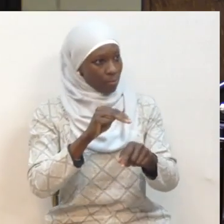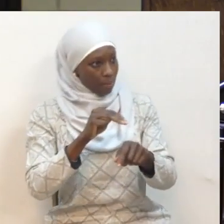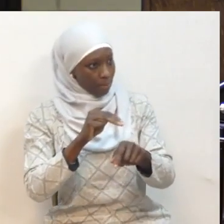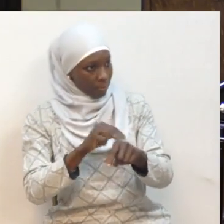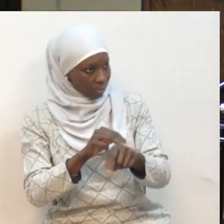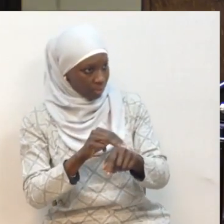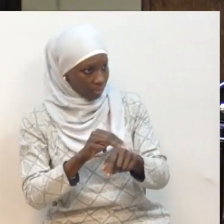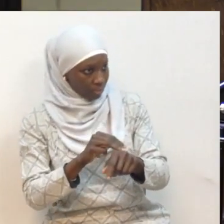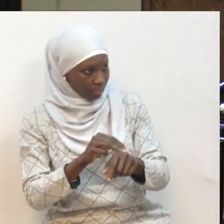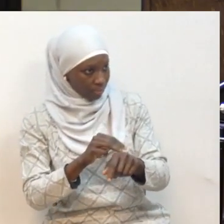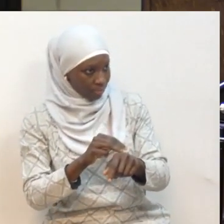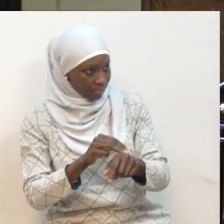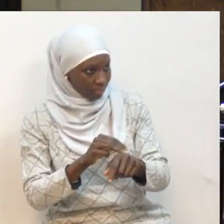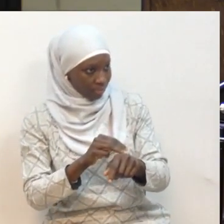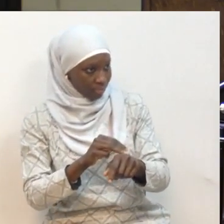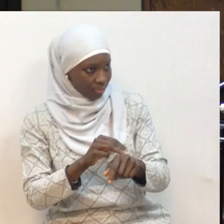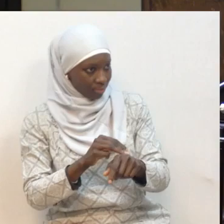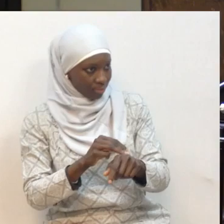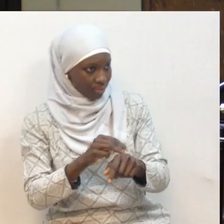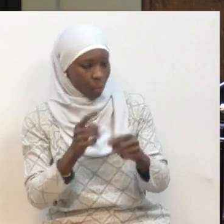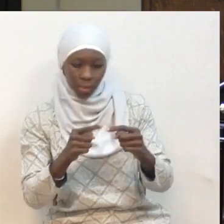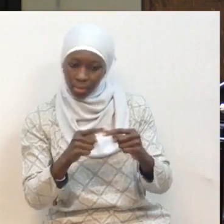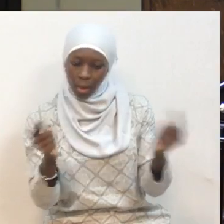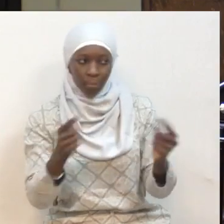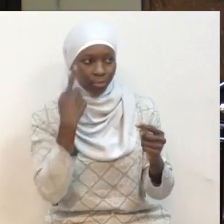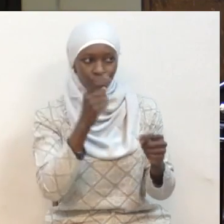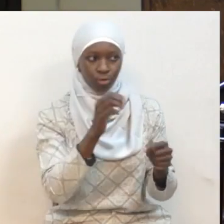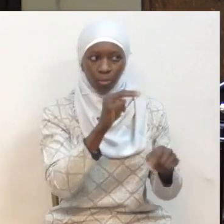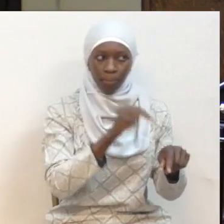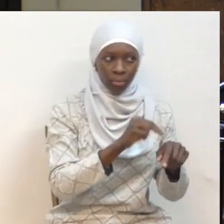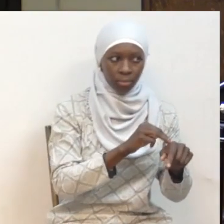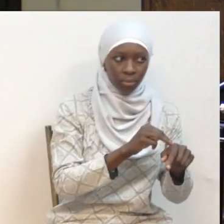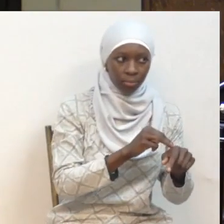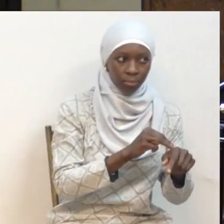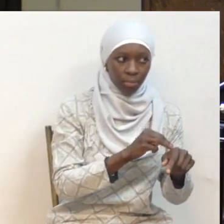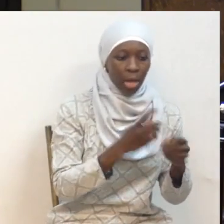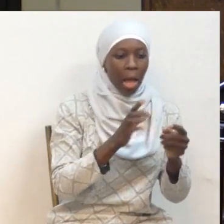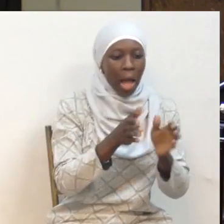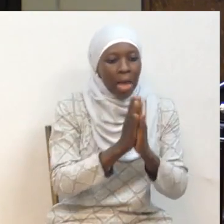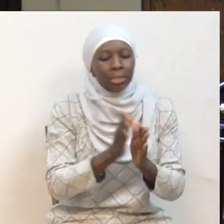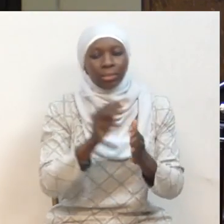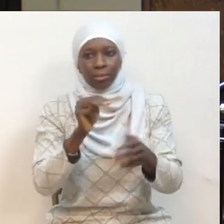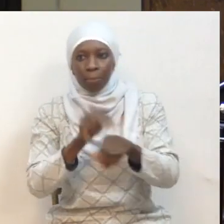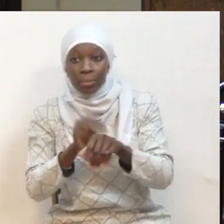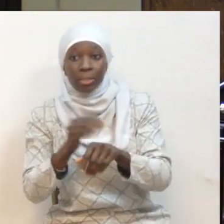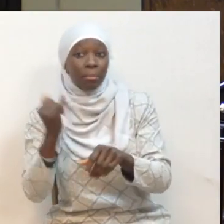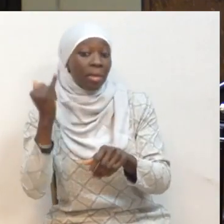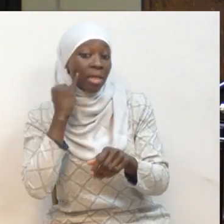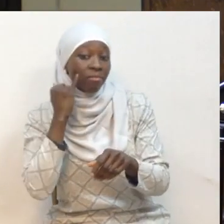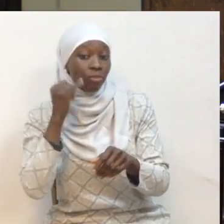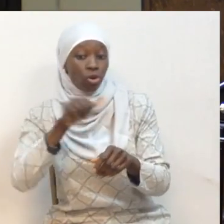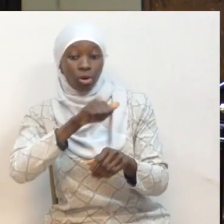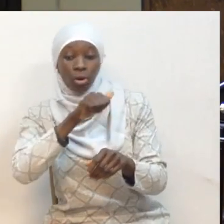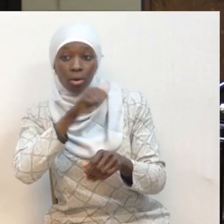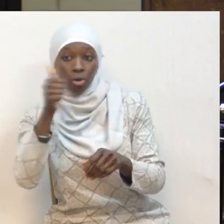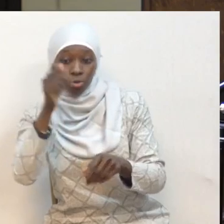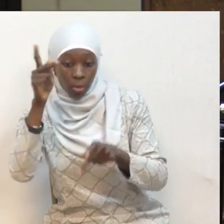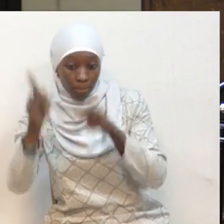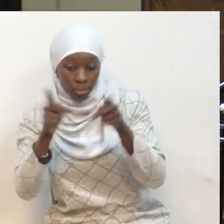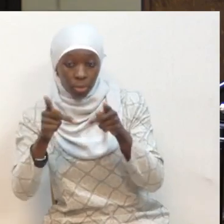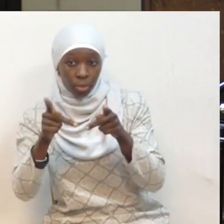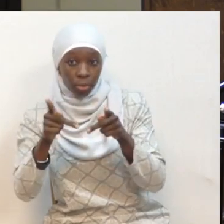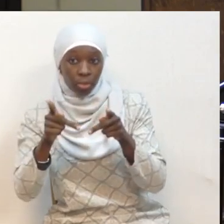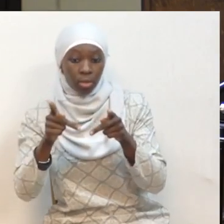Muslims, asking the Muslims if a non-Muslim joins the Muslim community and converts to